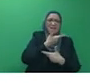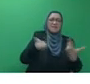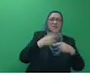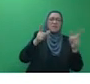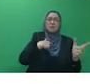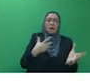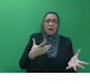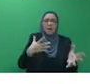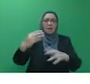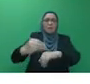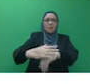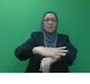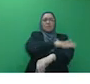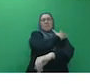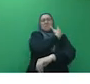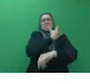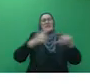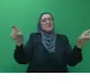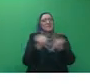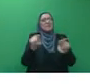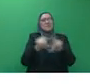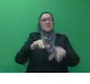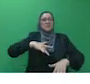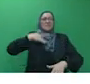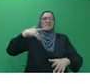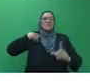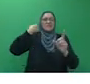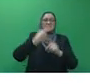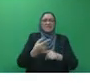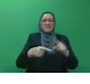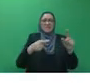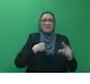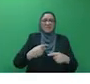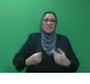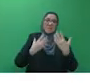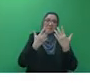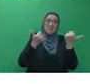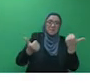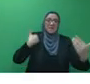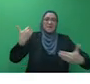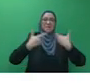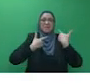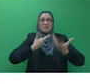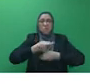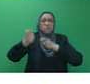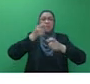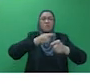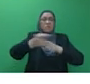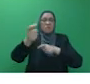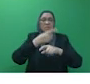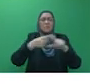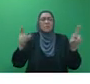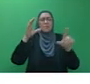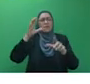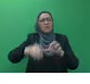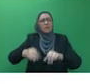doing virtual you get to see their thoughts because they're chatting you you